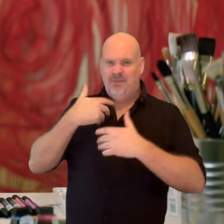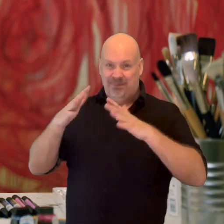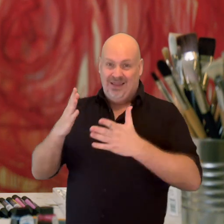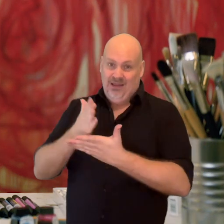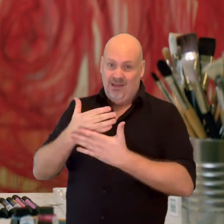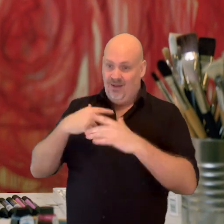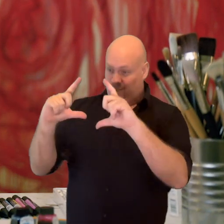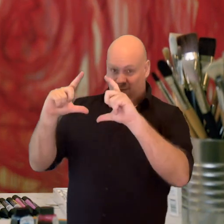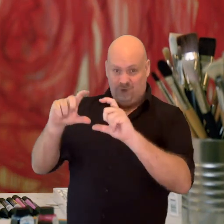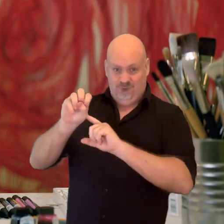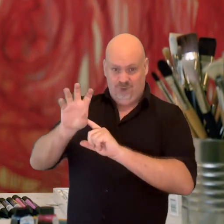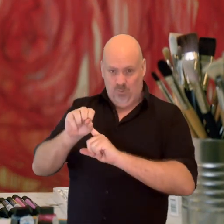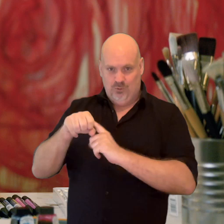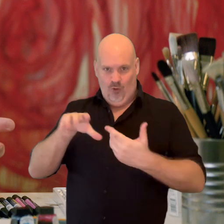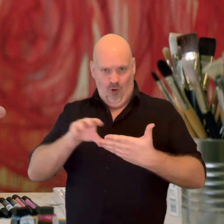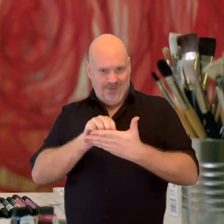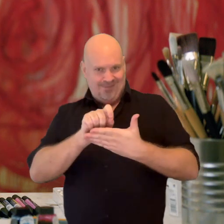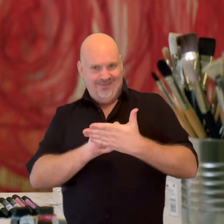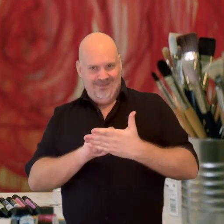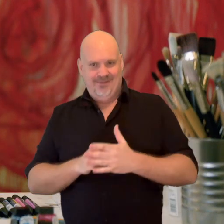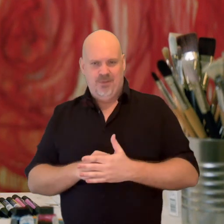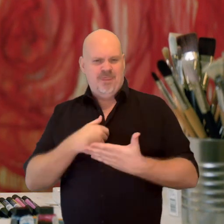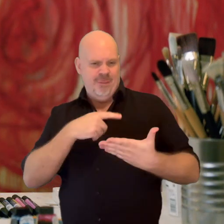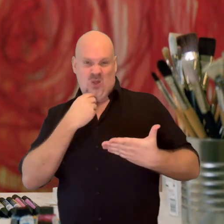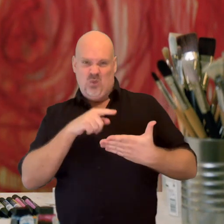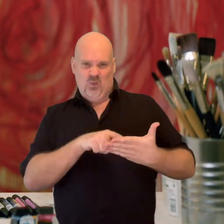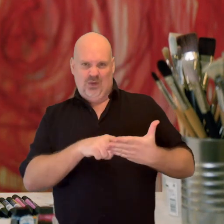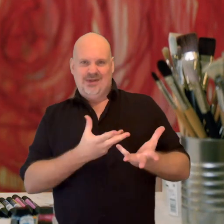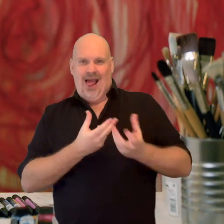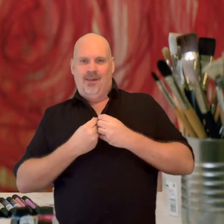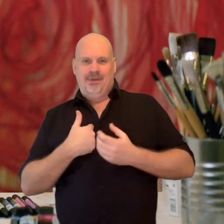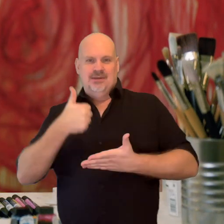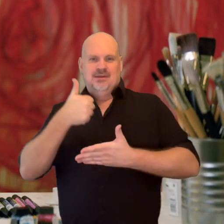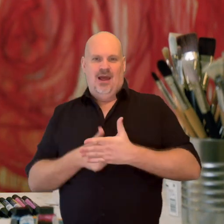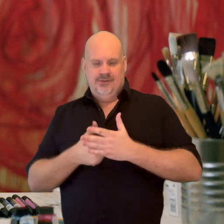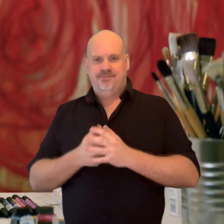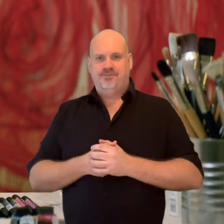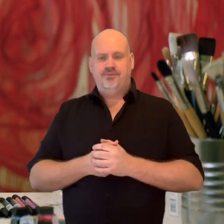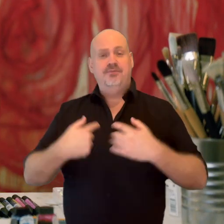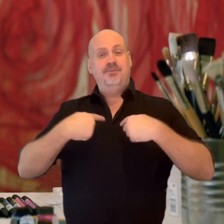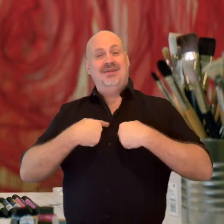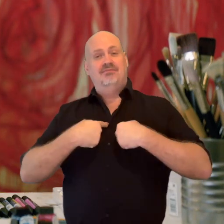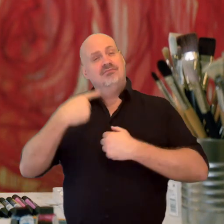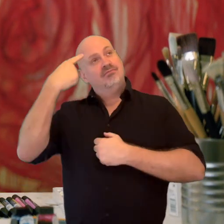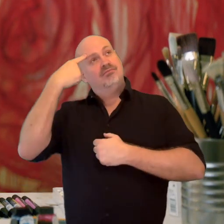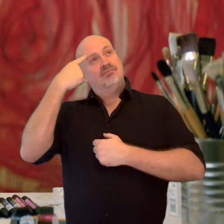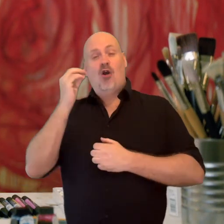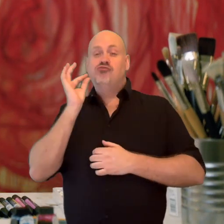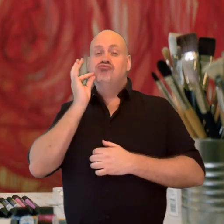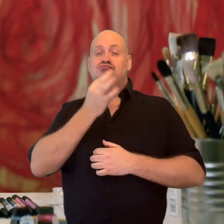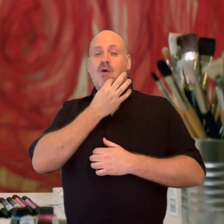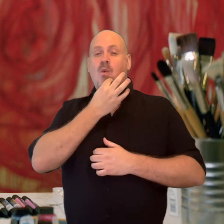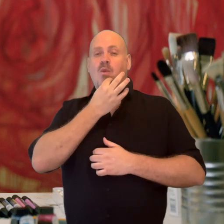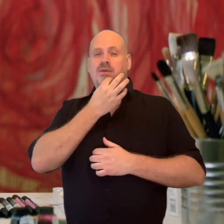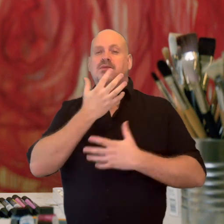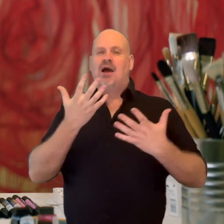took, but I'm going to use that as my starting point when I think about a rose. And I'm taking this